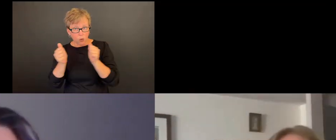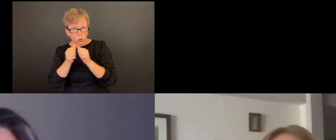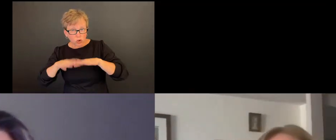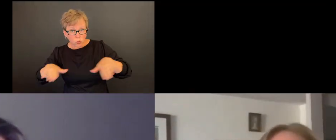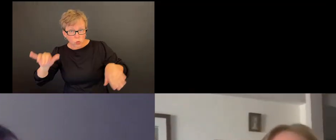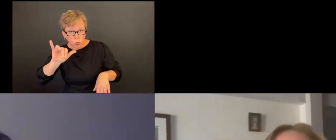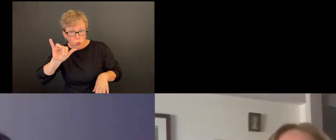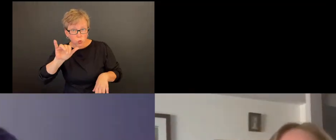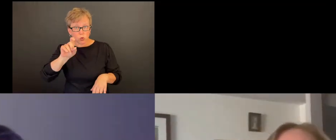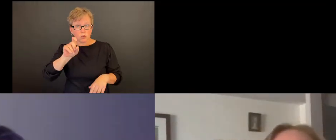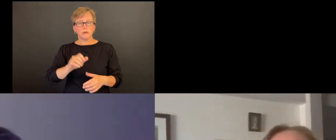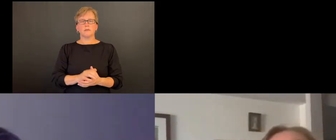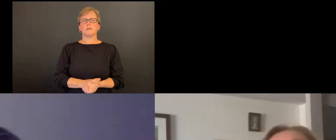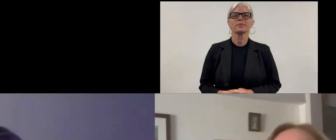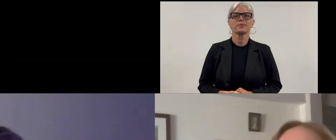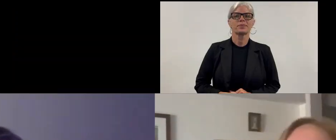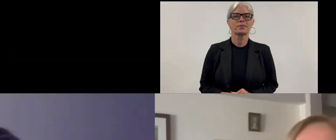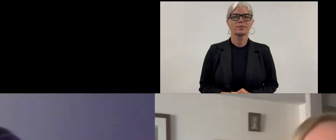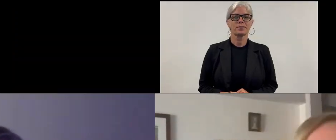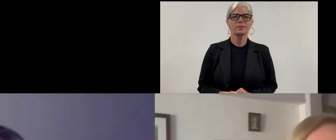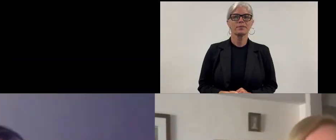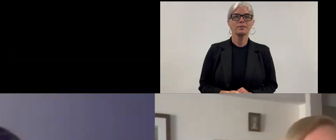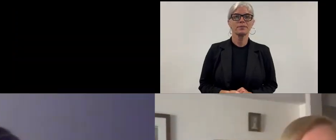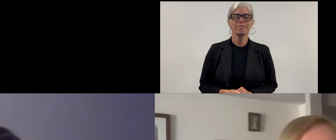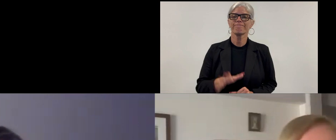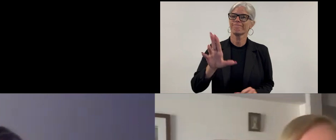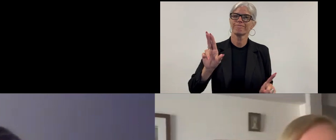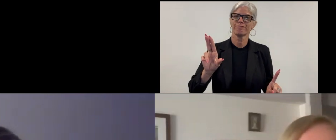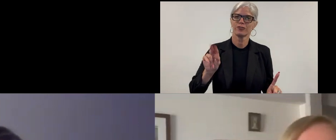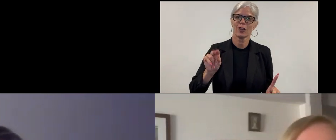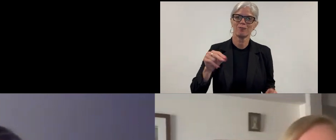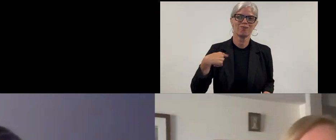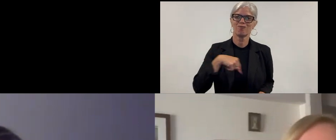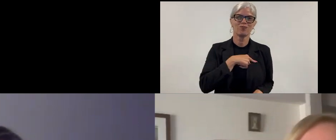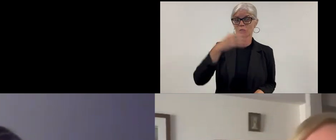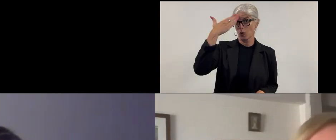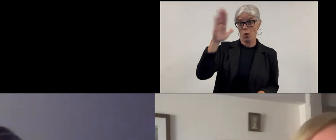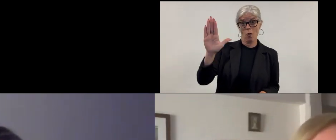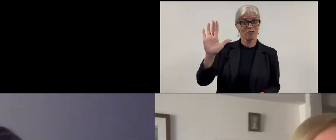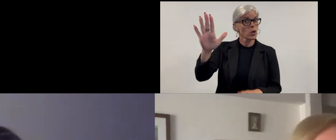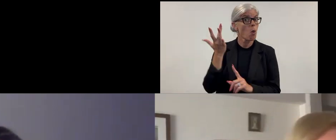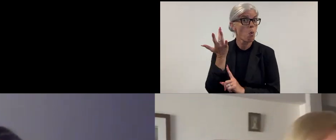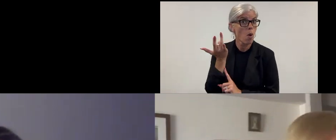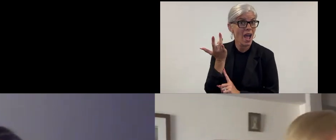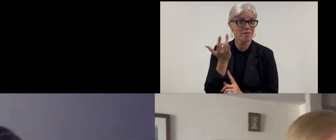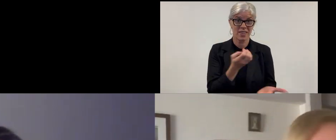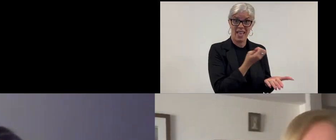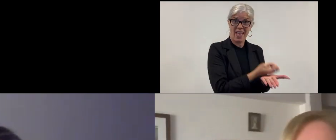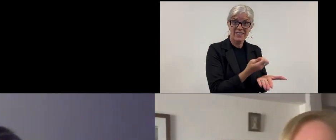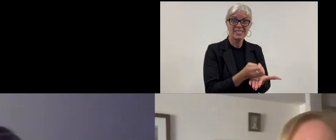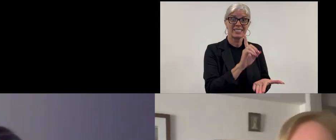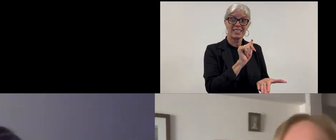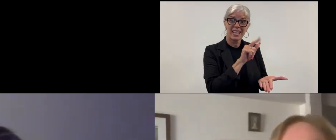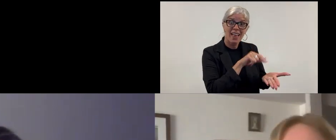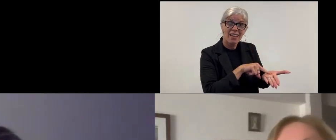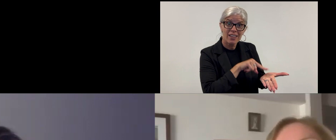do that with children as well? No, we don't, because the evidence-based